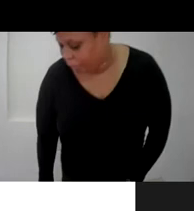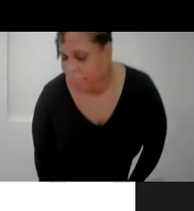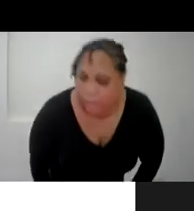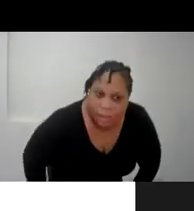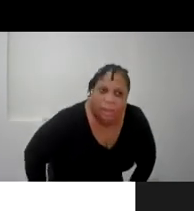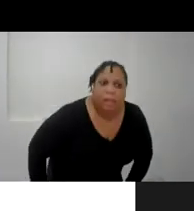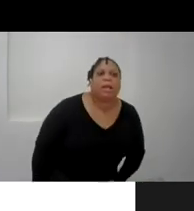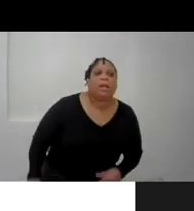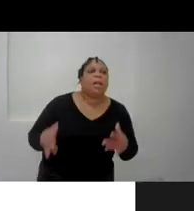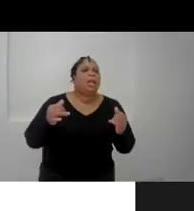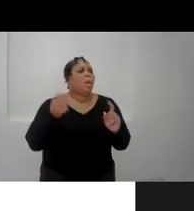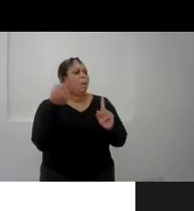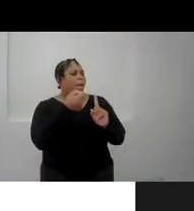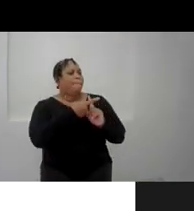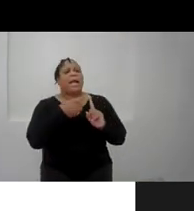Ashley's